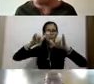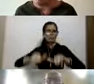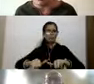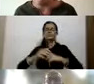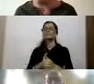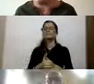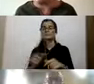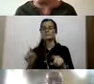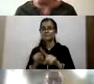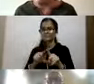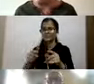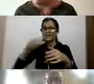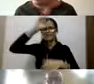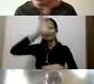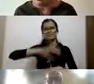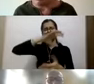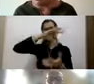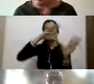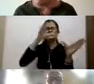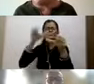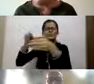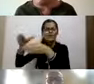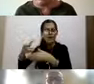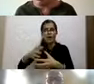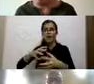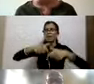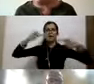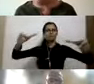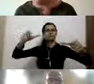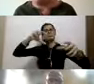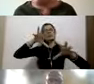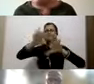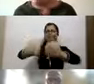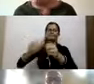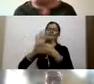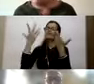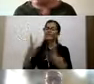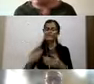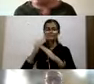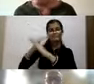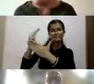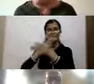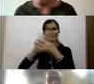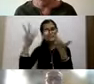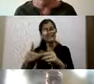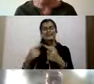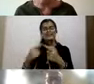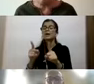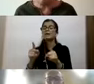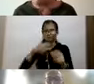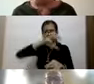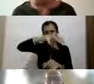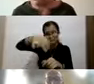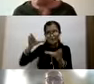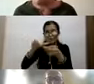it's going to be these small patches. The large patches are already protected. It's these small patches that we are losing without even realizing it. So the more of these